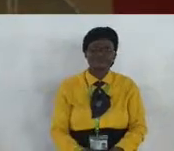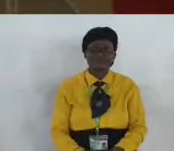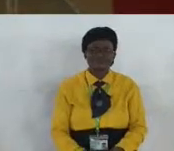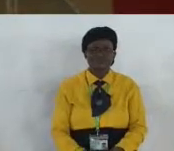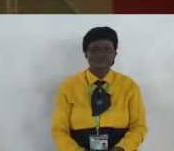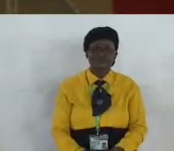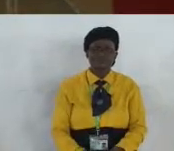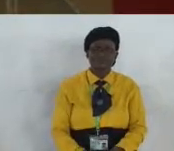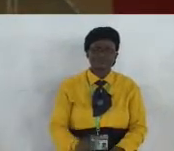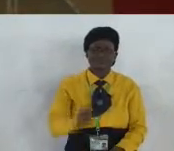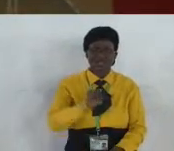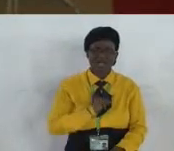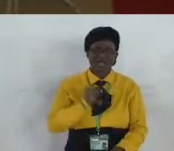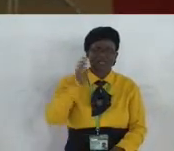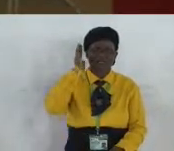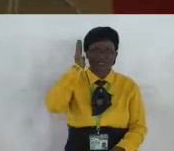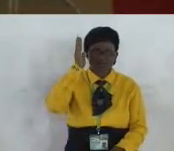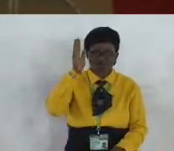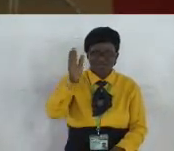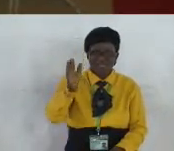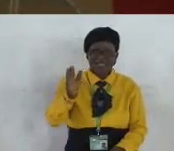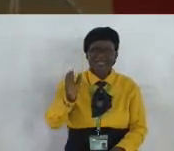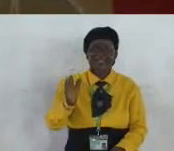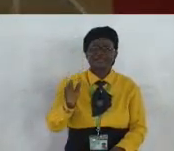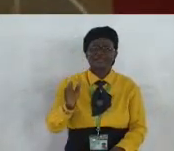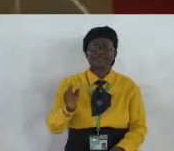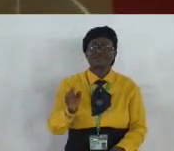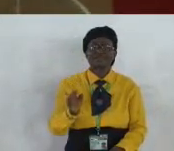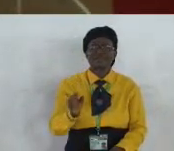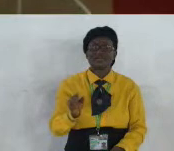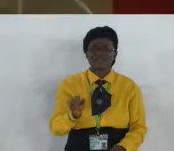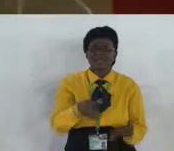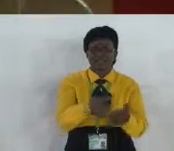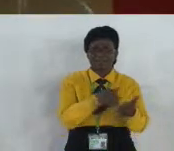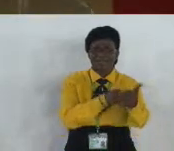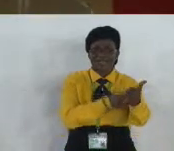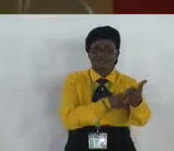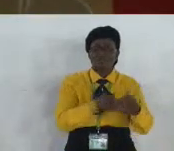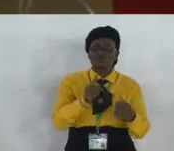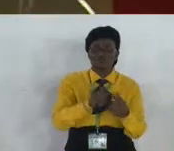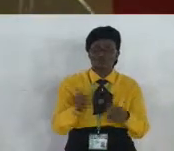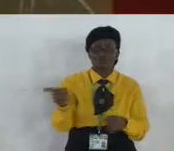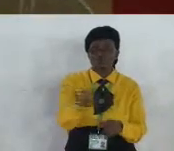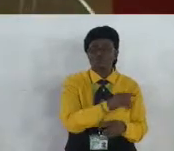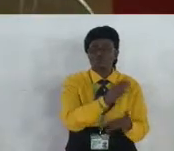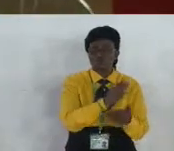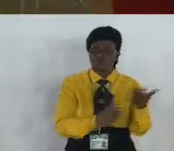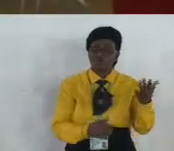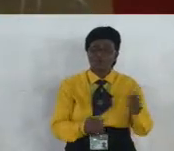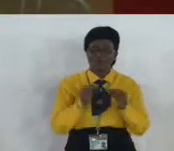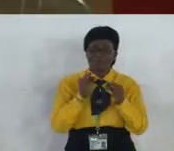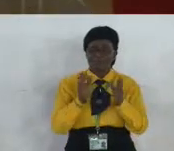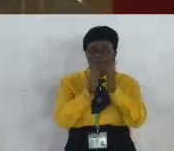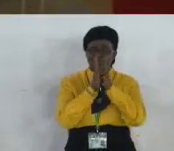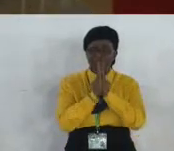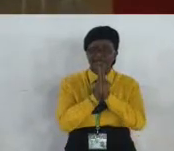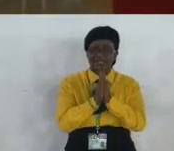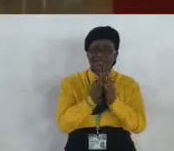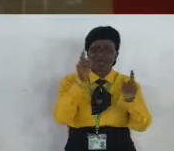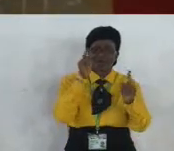I'm going to dictate to you some prayer points. There are pretty